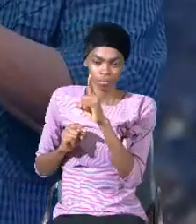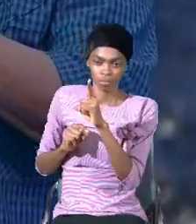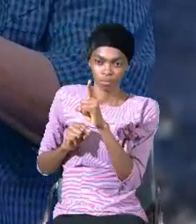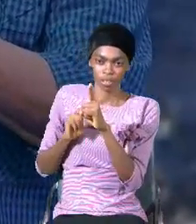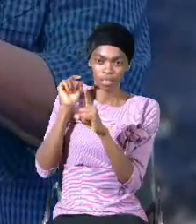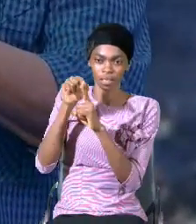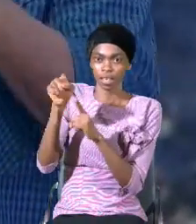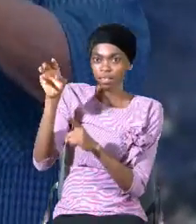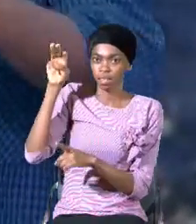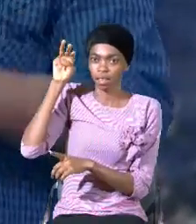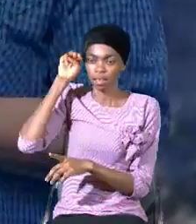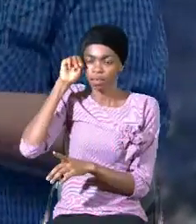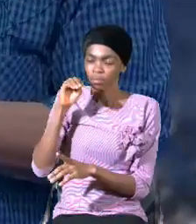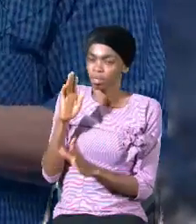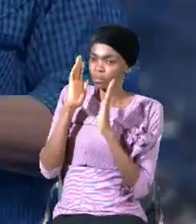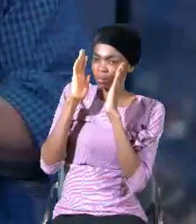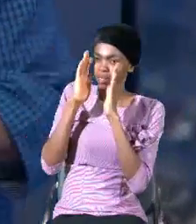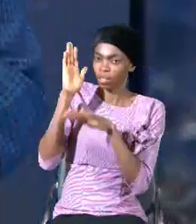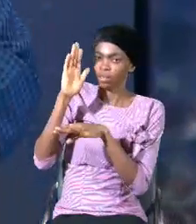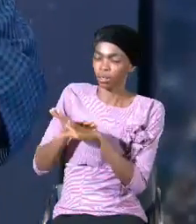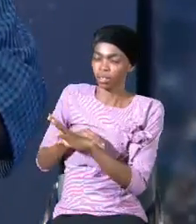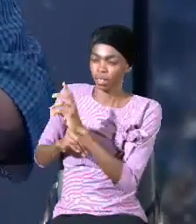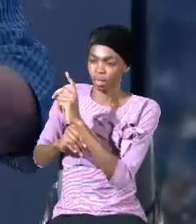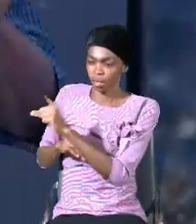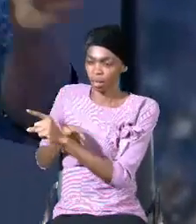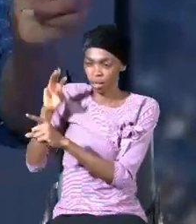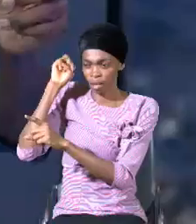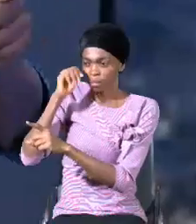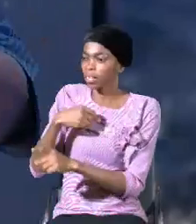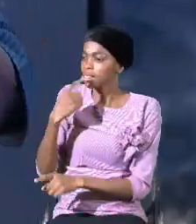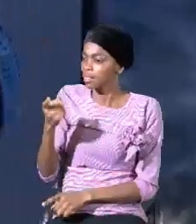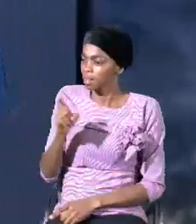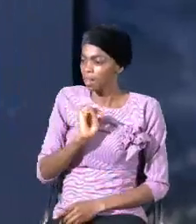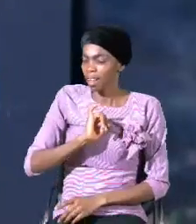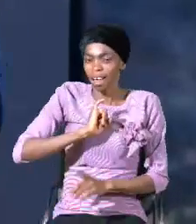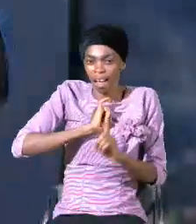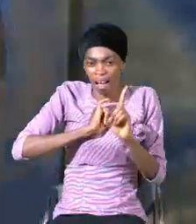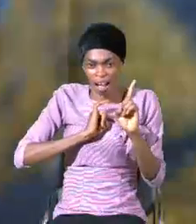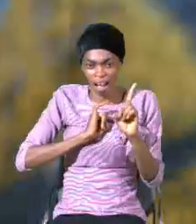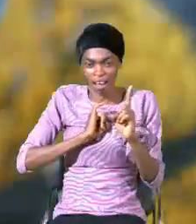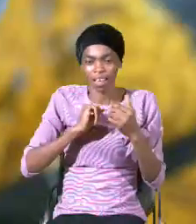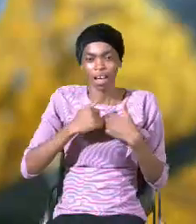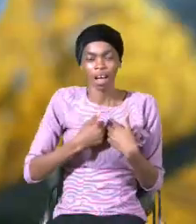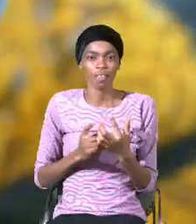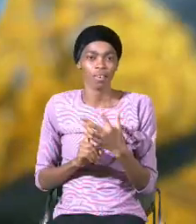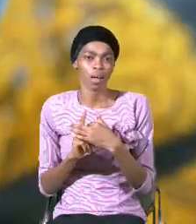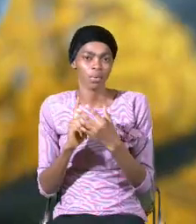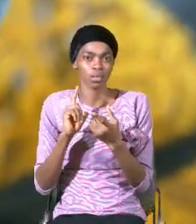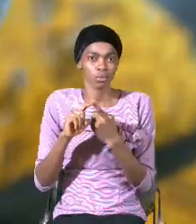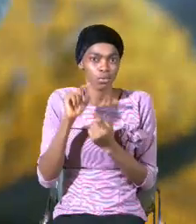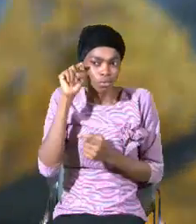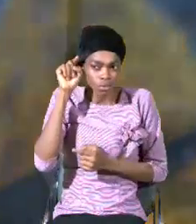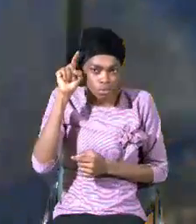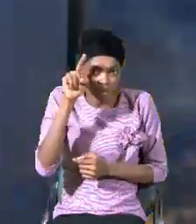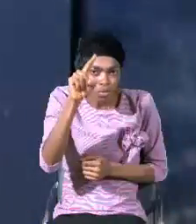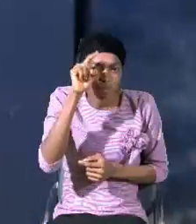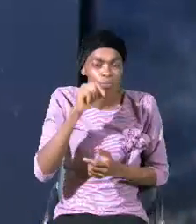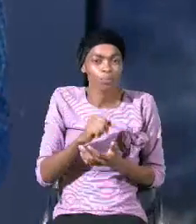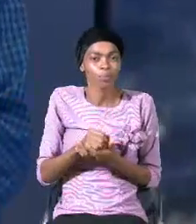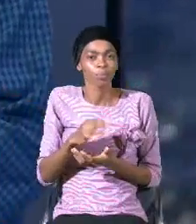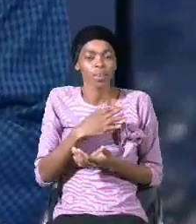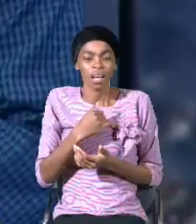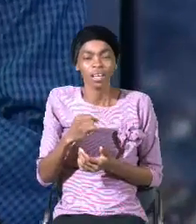at him, he focused on him and said, I have appeared unto thee. And so